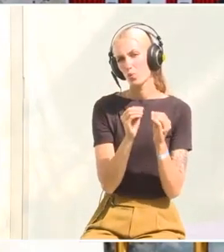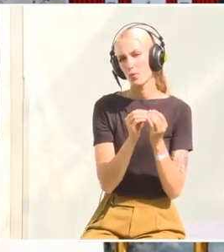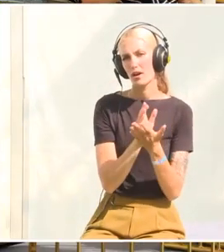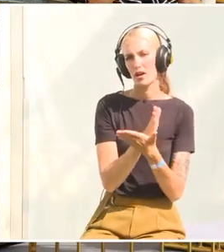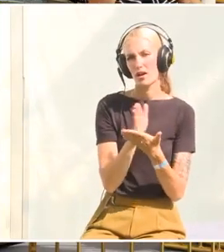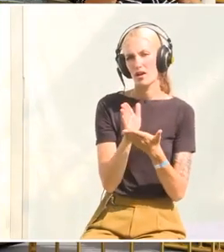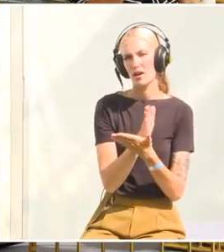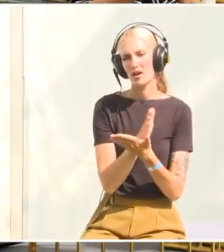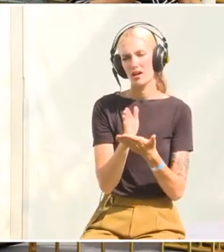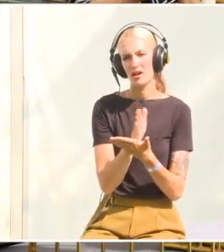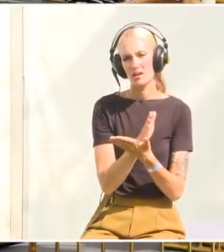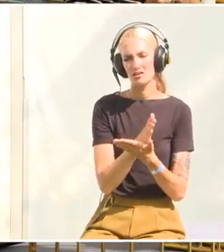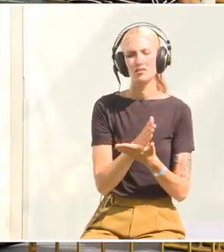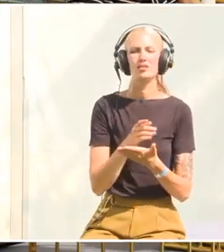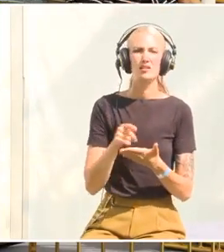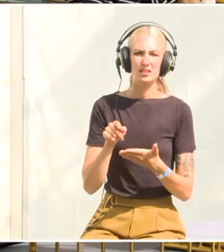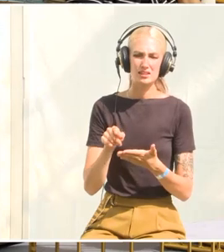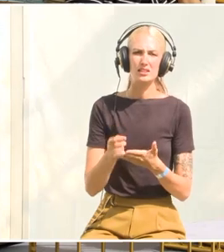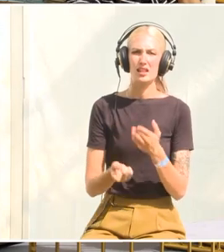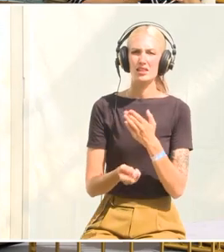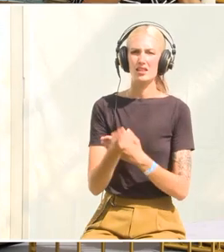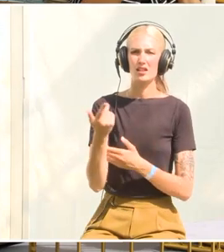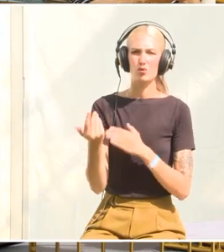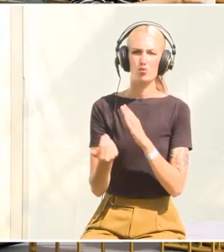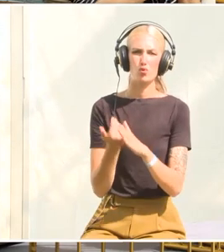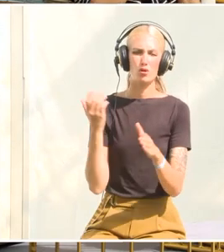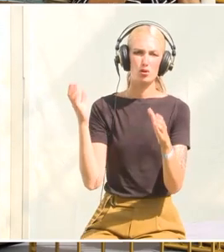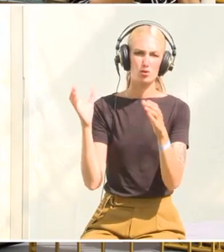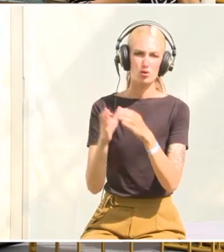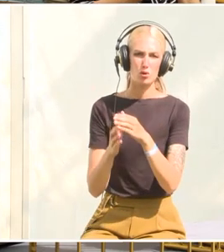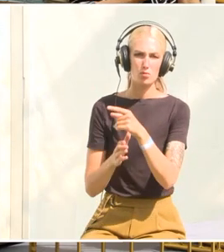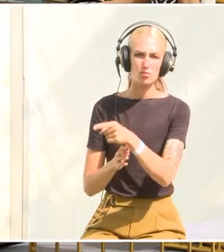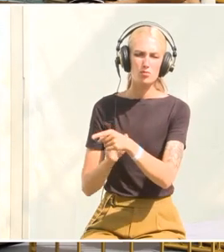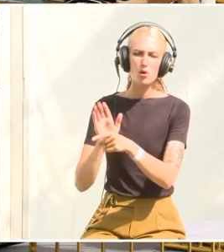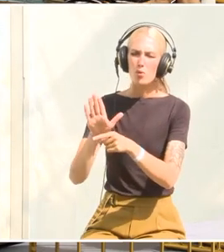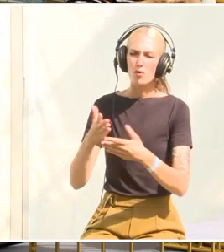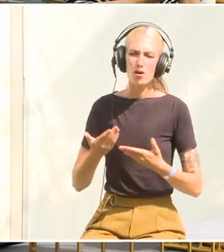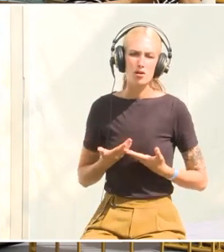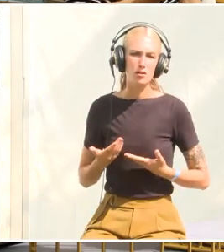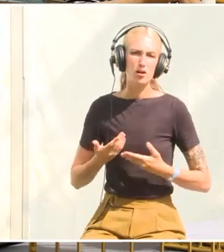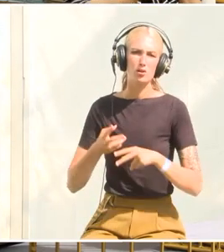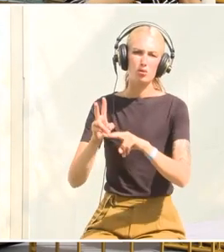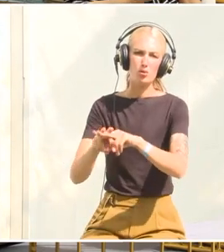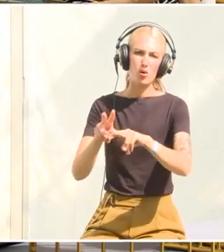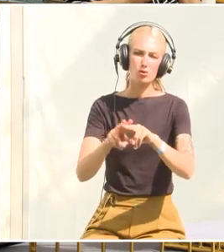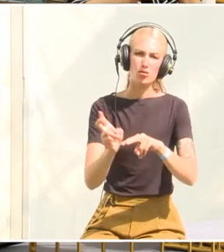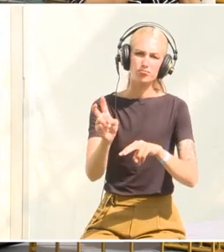is why, where you kind of had a new group emerge that were changing their location in